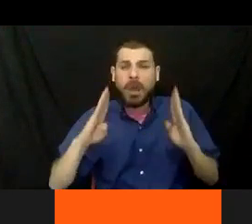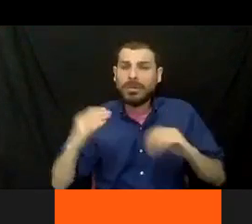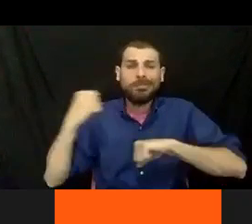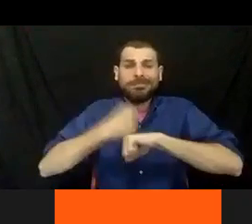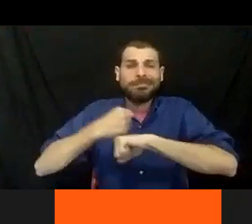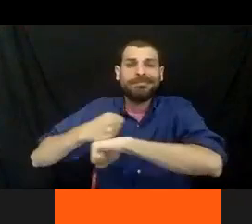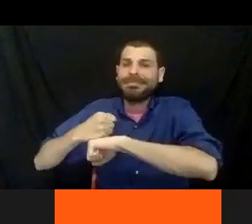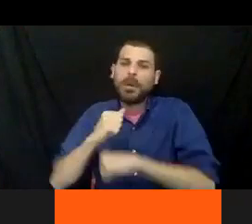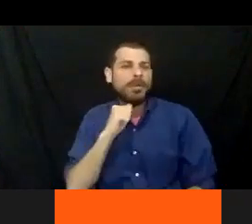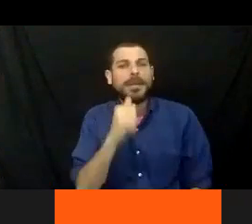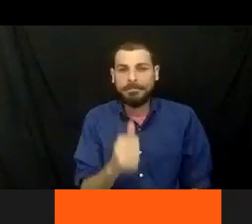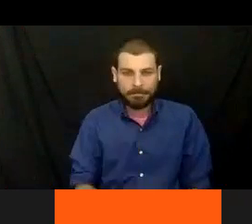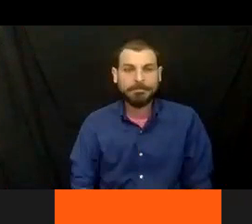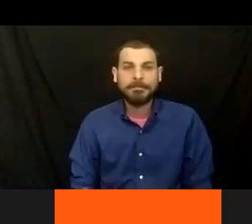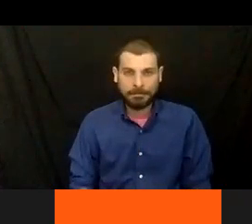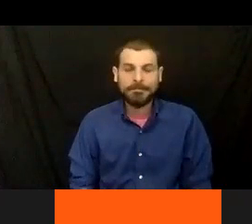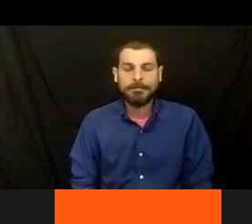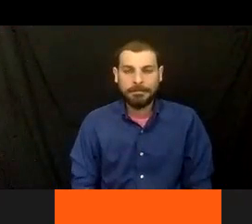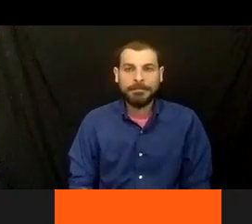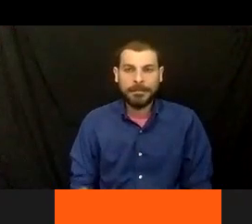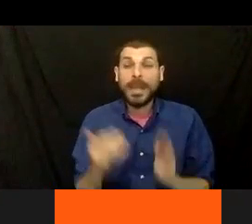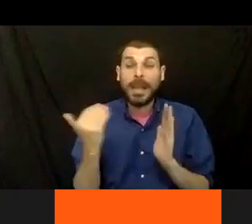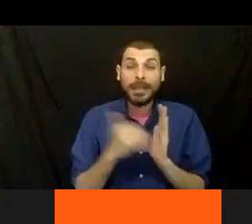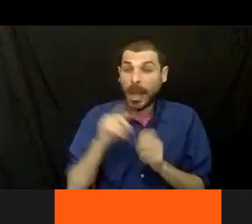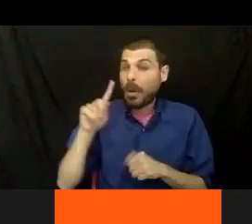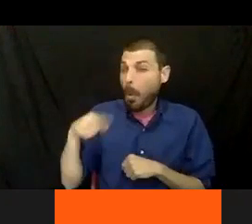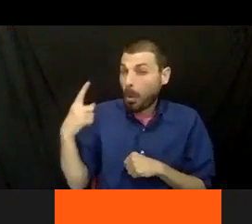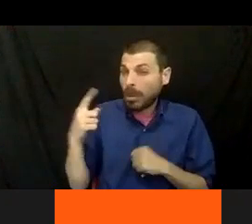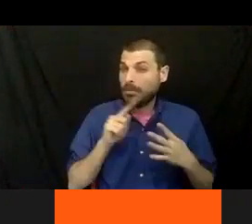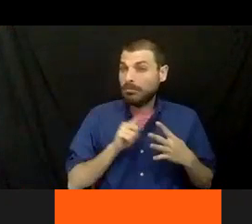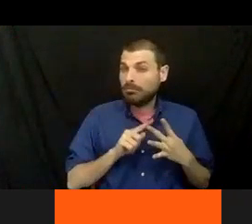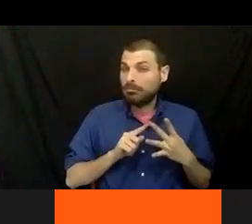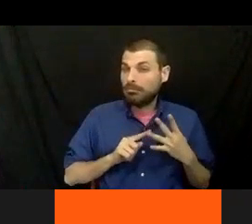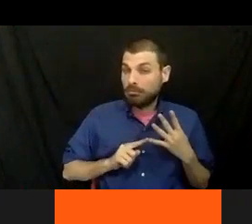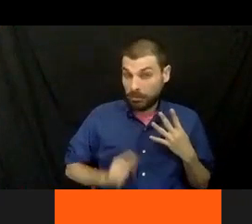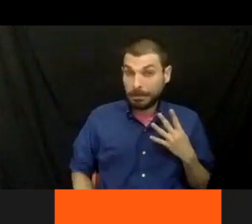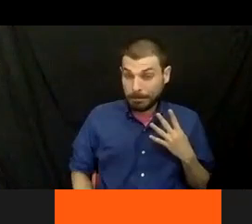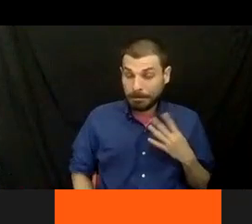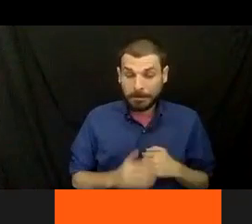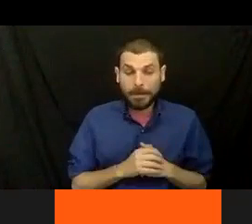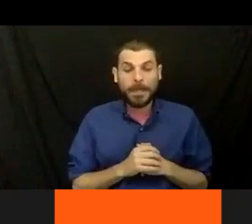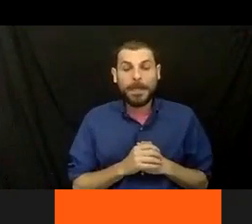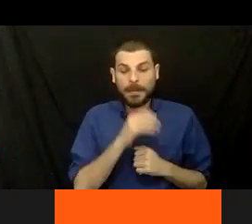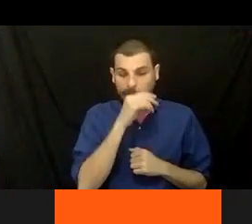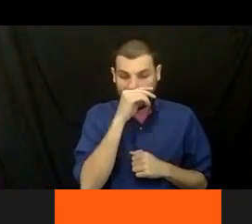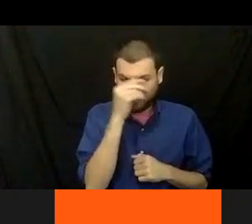your home if you have one of these kinds of loans. Okay, so in addition